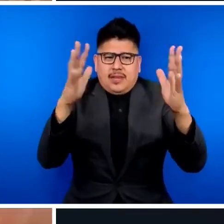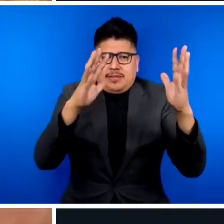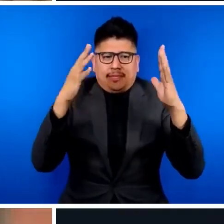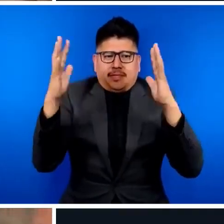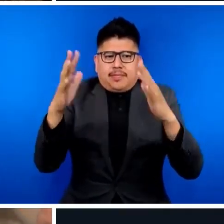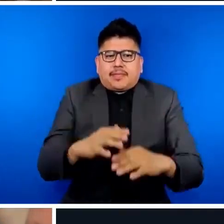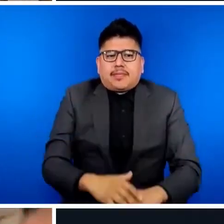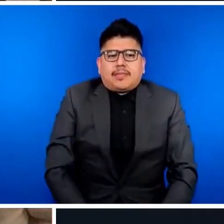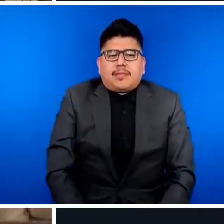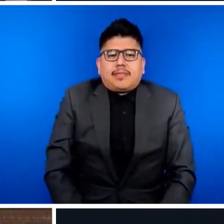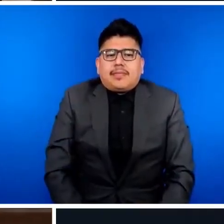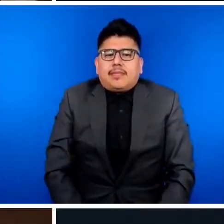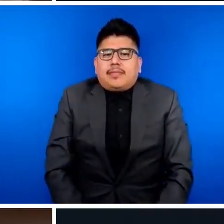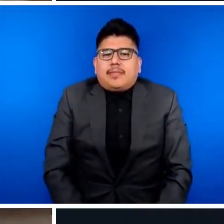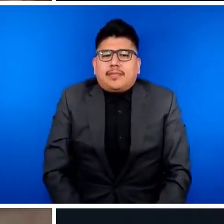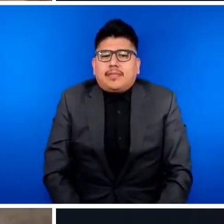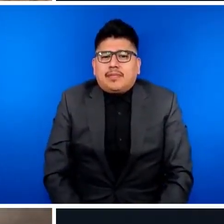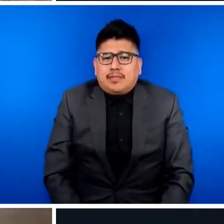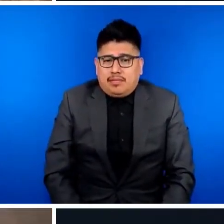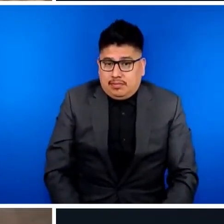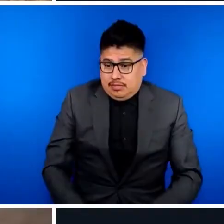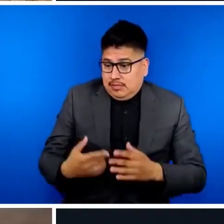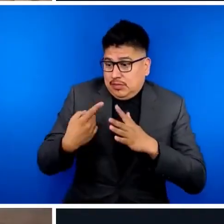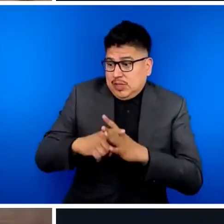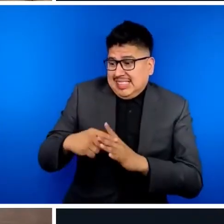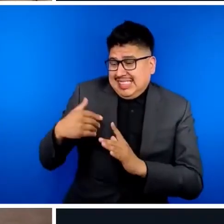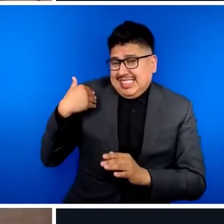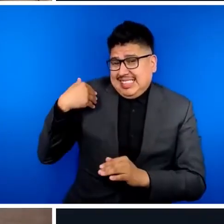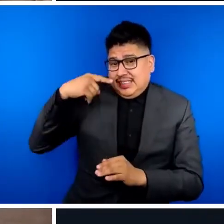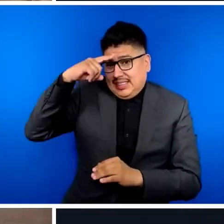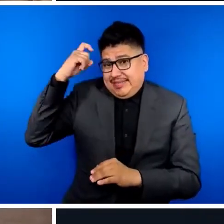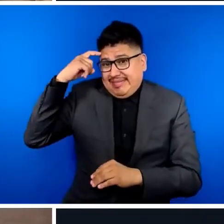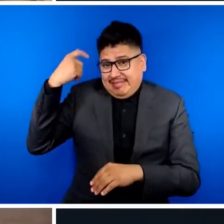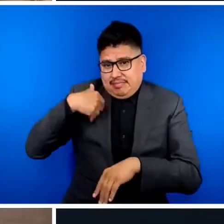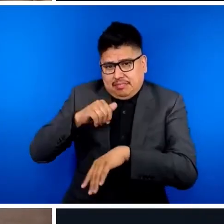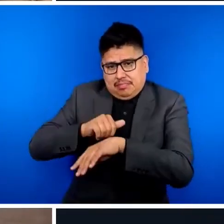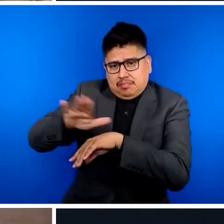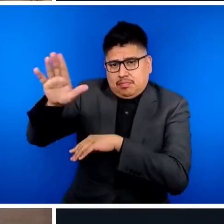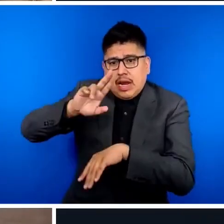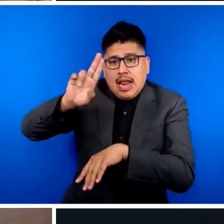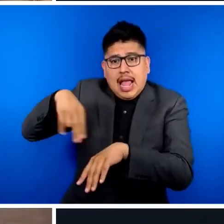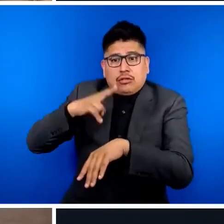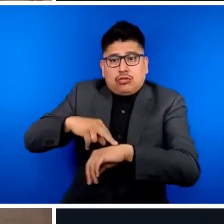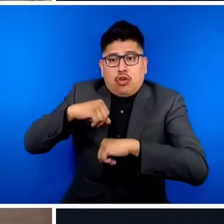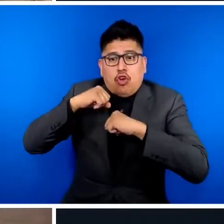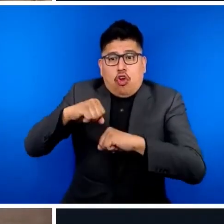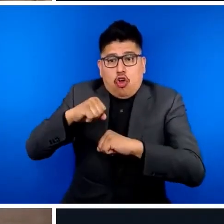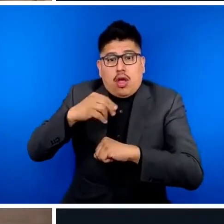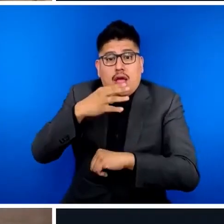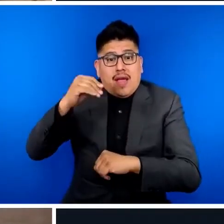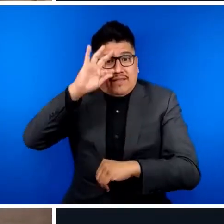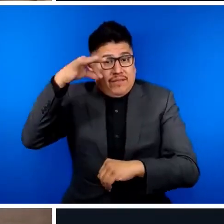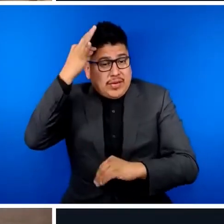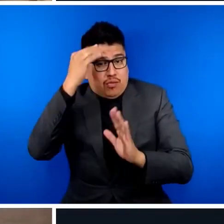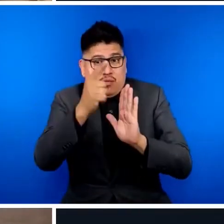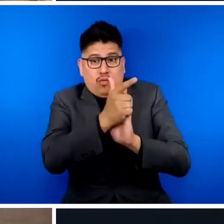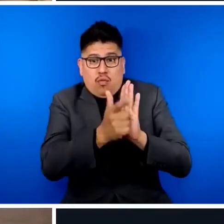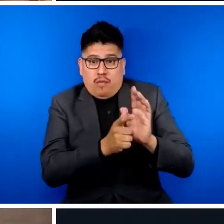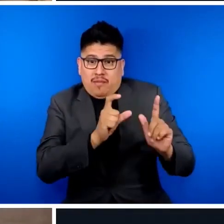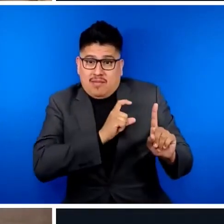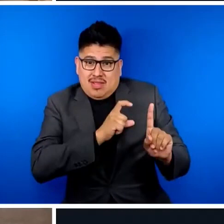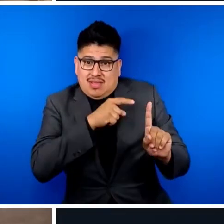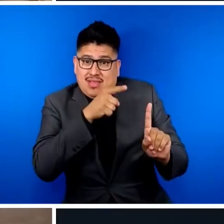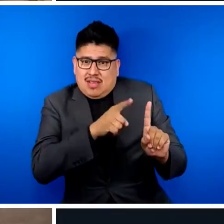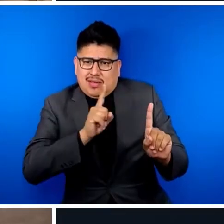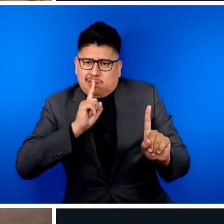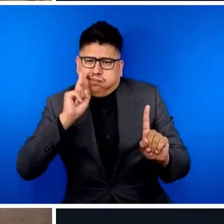Starting last summer, I deployed our National Guard and federal law enforcement to restore law and order to our most